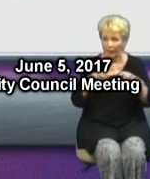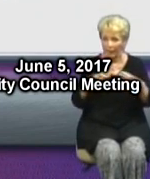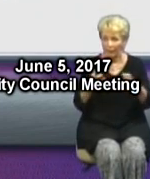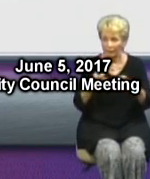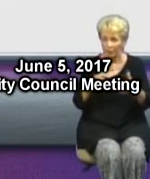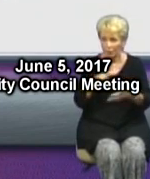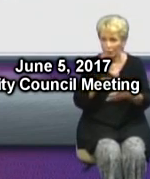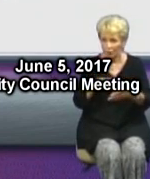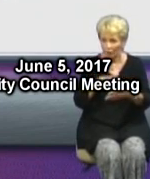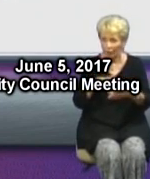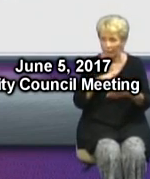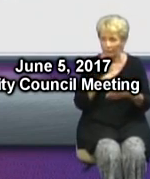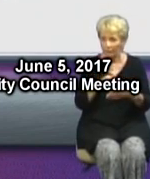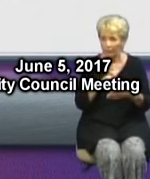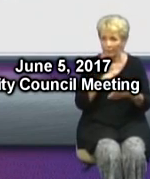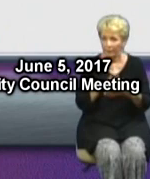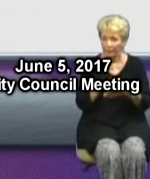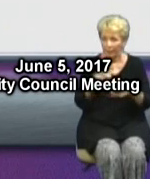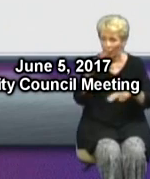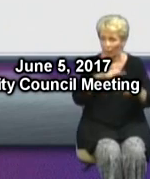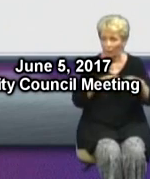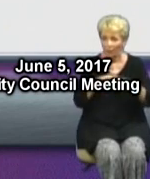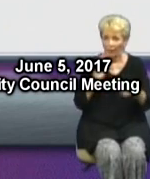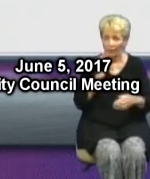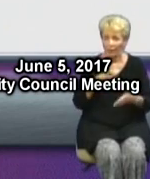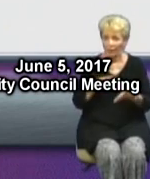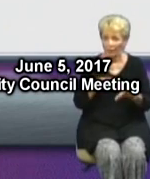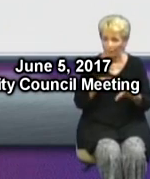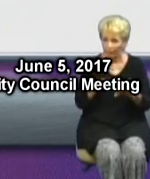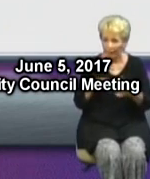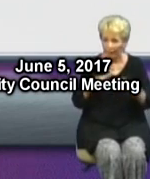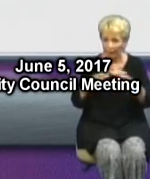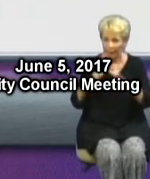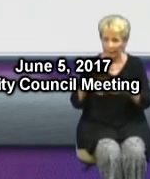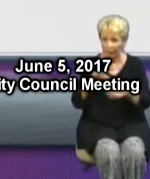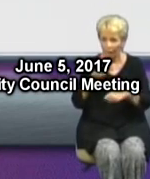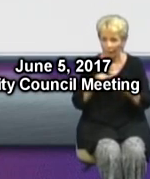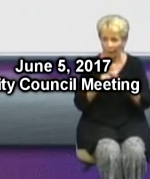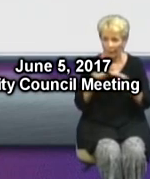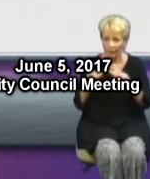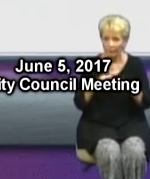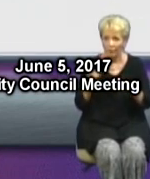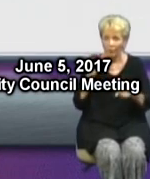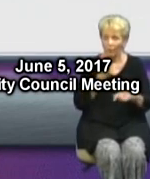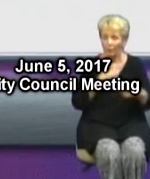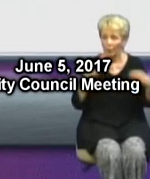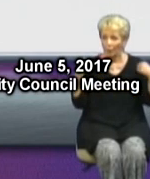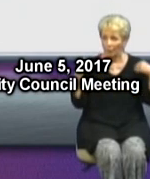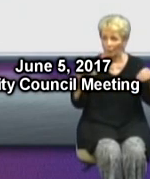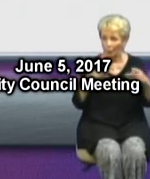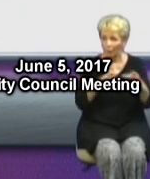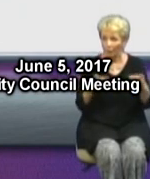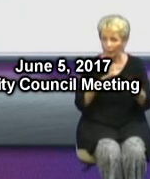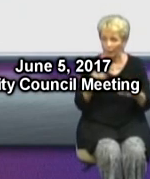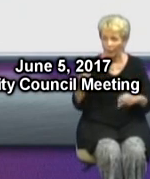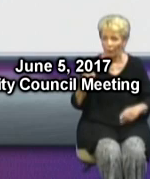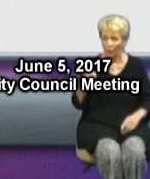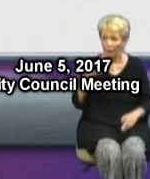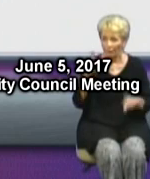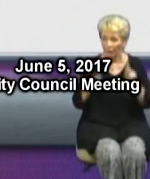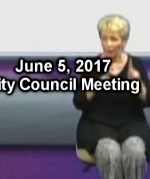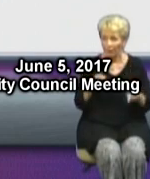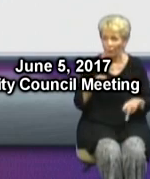study to look at our pay classes and see how we compare to our marketplace and to our peers. You